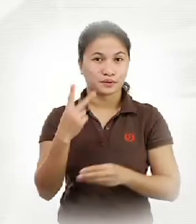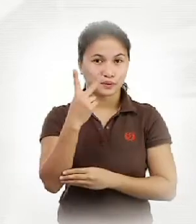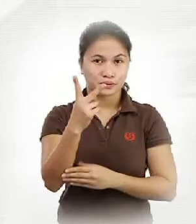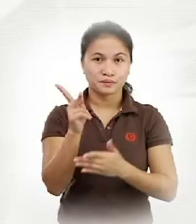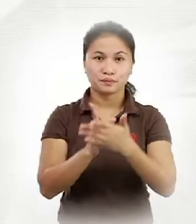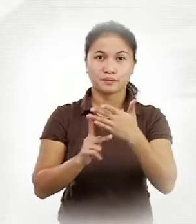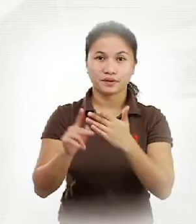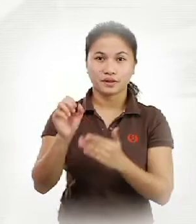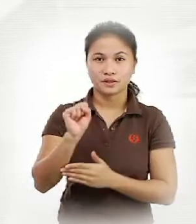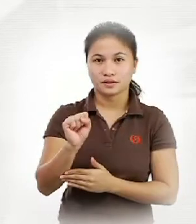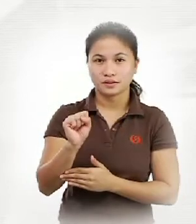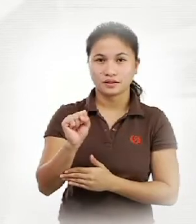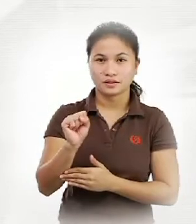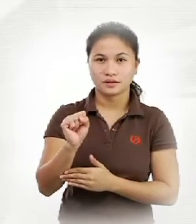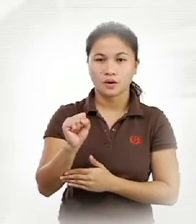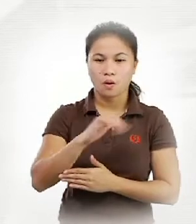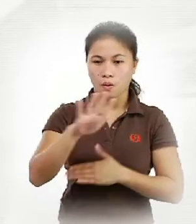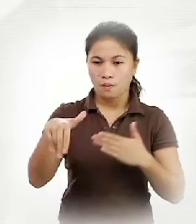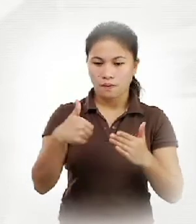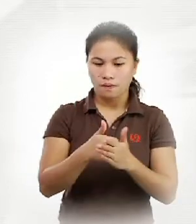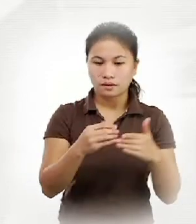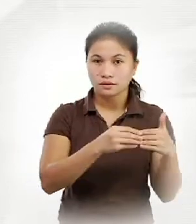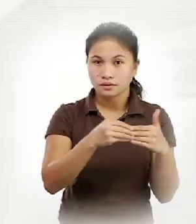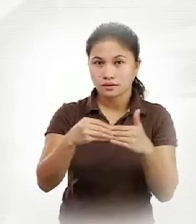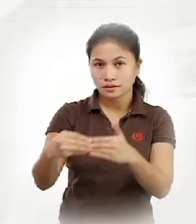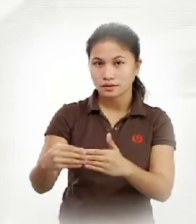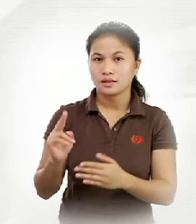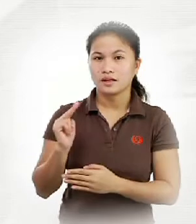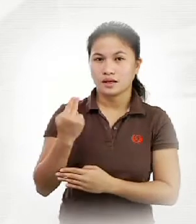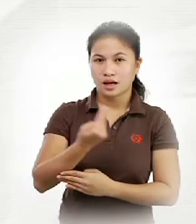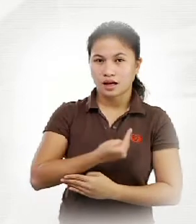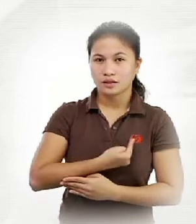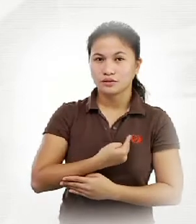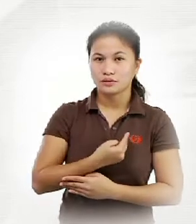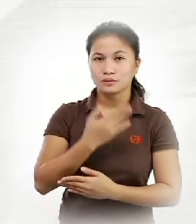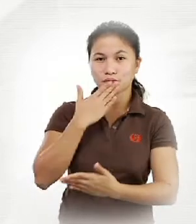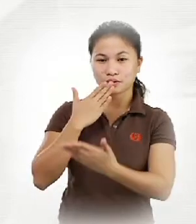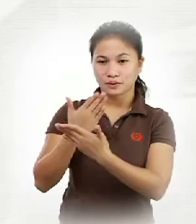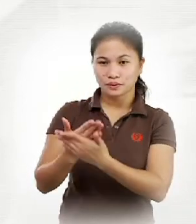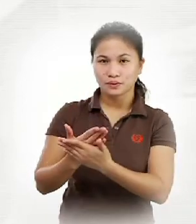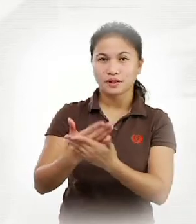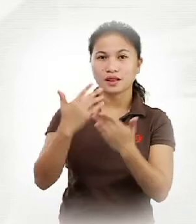parts, all leading us to valuable lessons